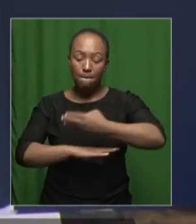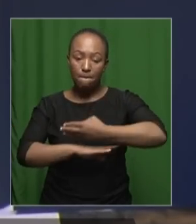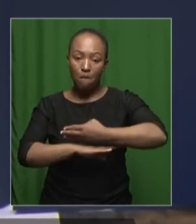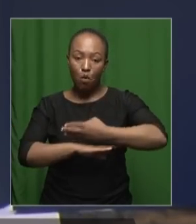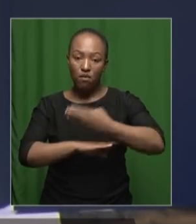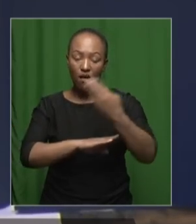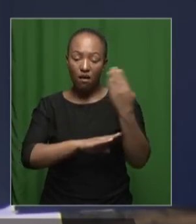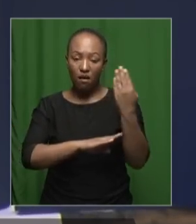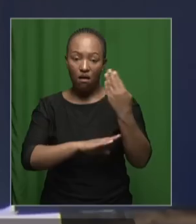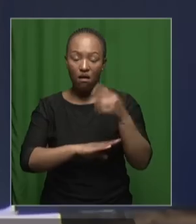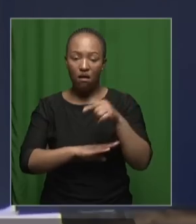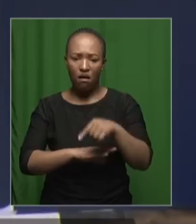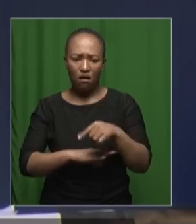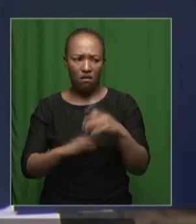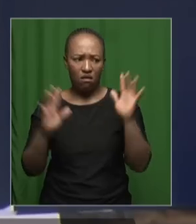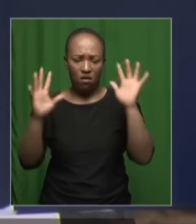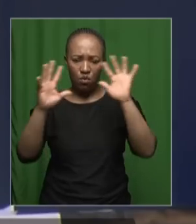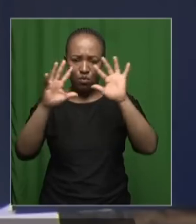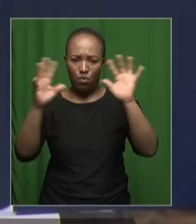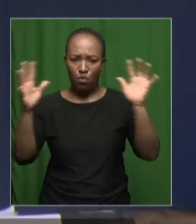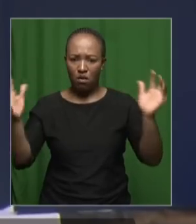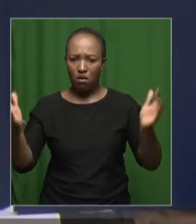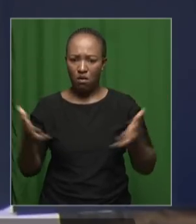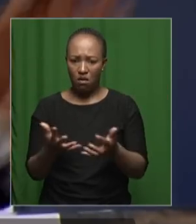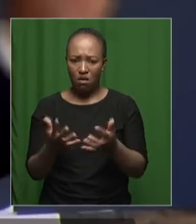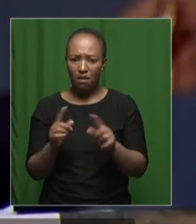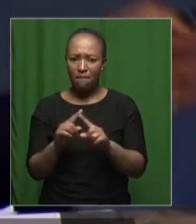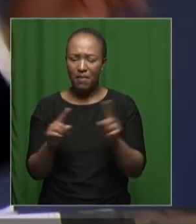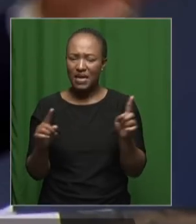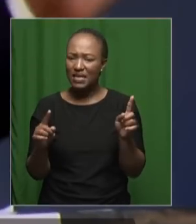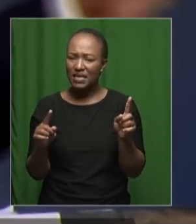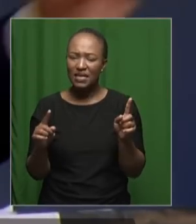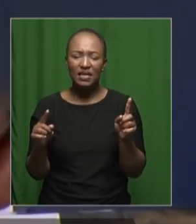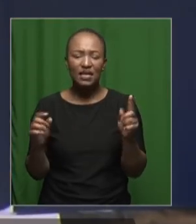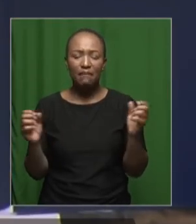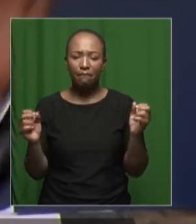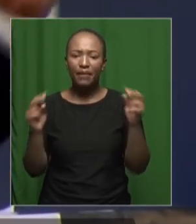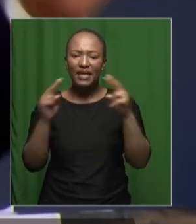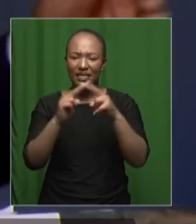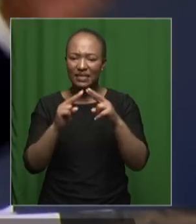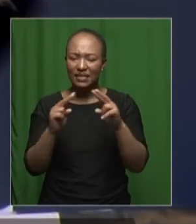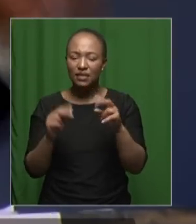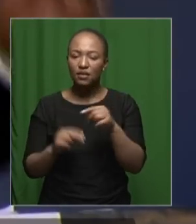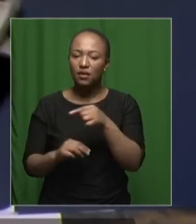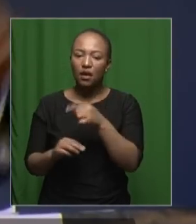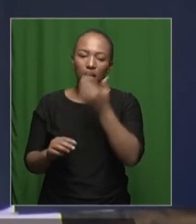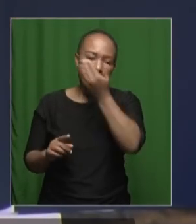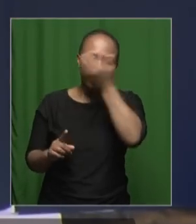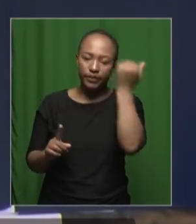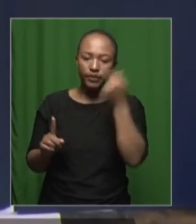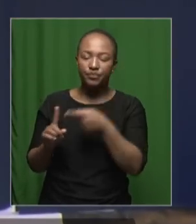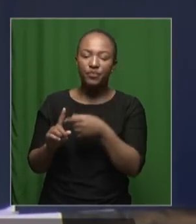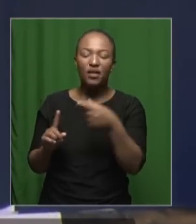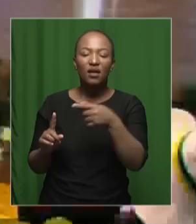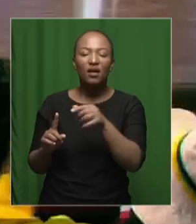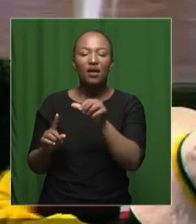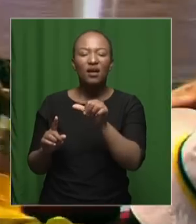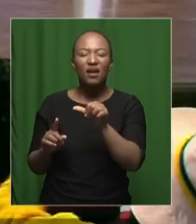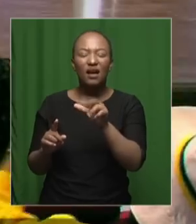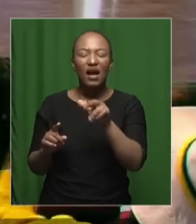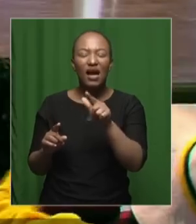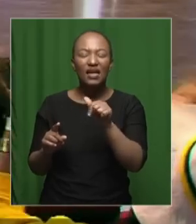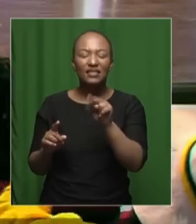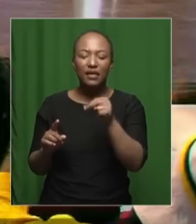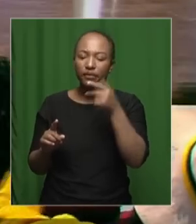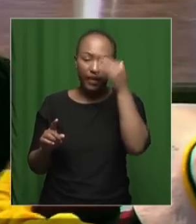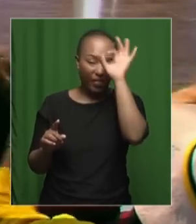in the world that exists that has not been breached. Guyton doesn't know because he was not fighting for freedom.